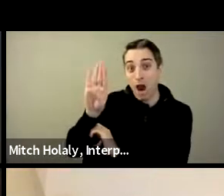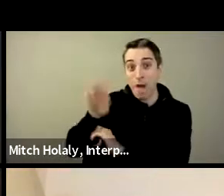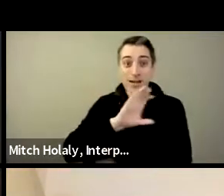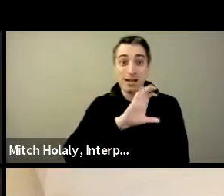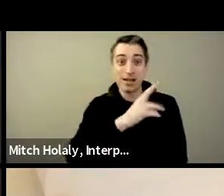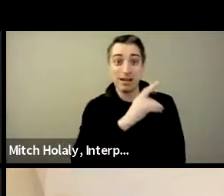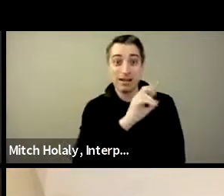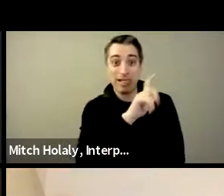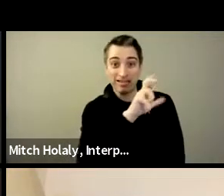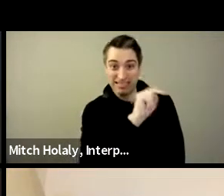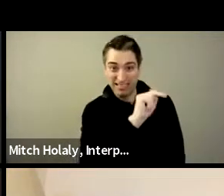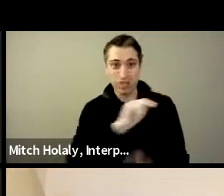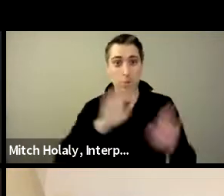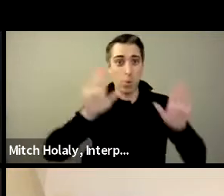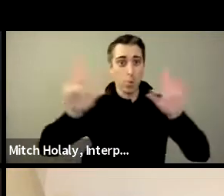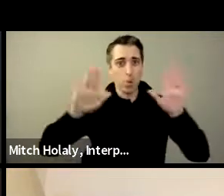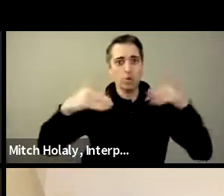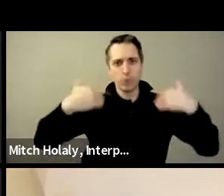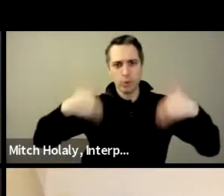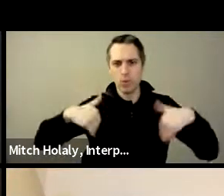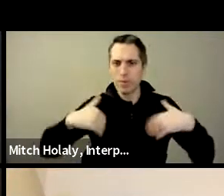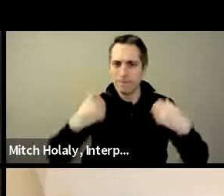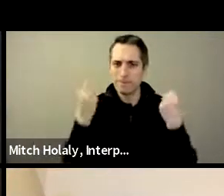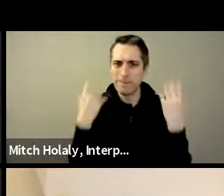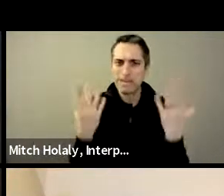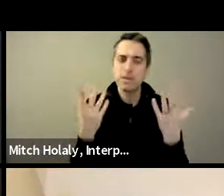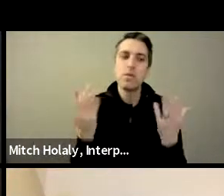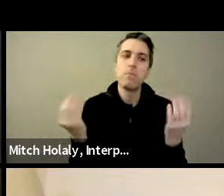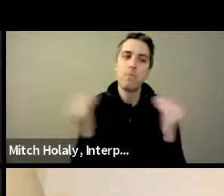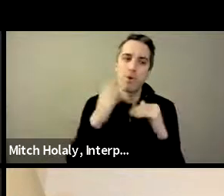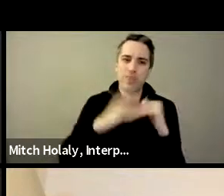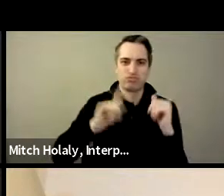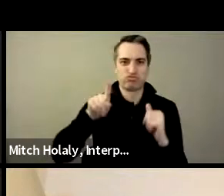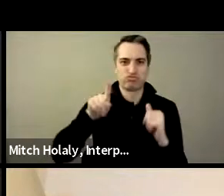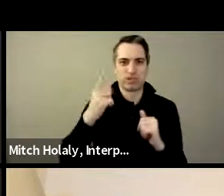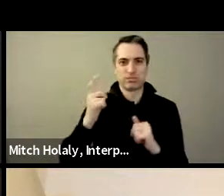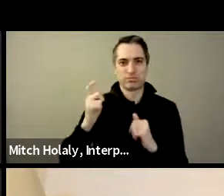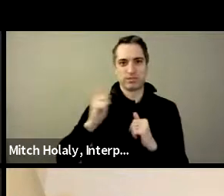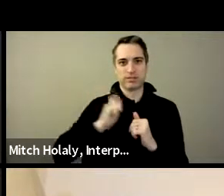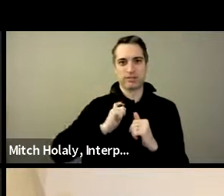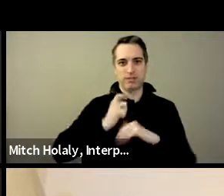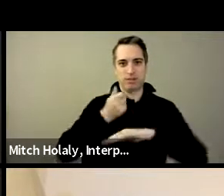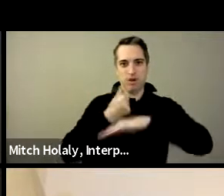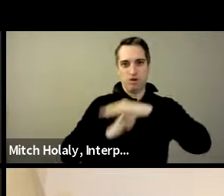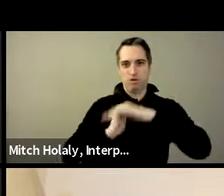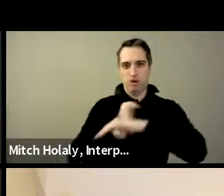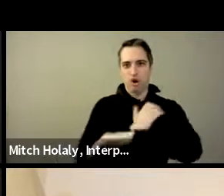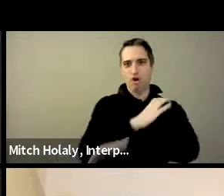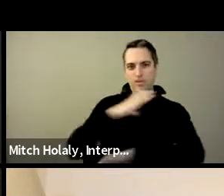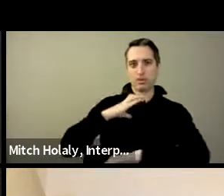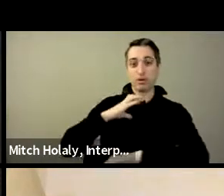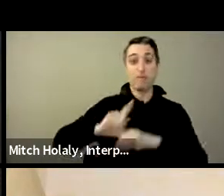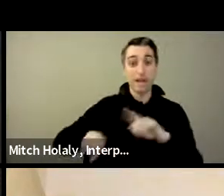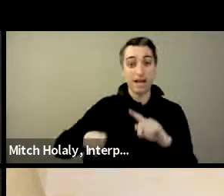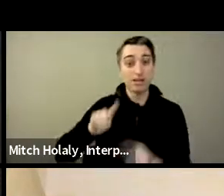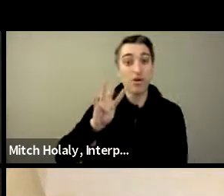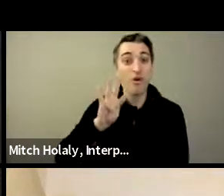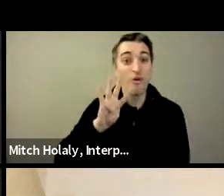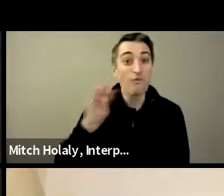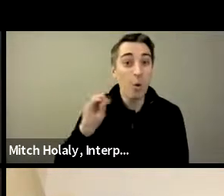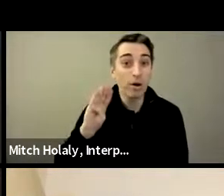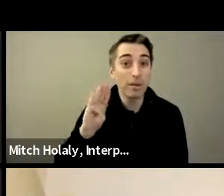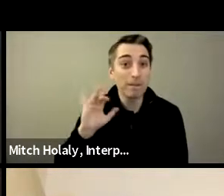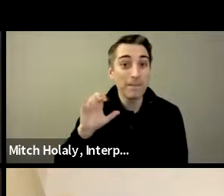just what is given under the commission. But I could tell you from an economic perspective, we contribute $40 billion a